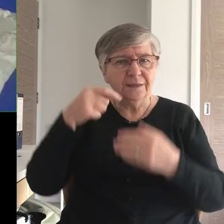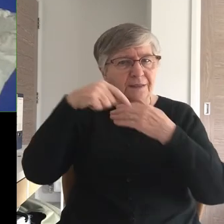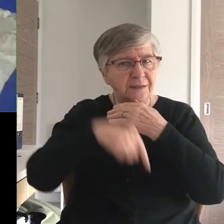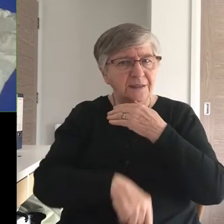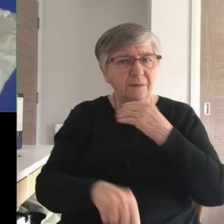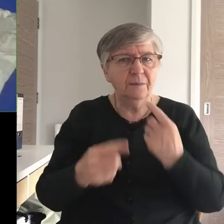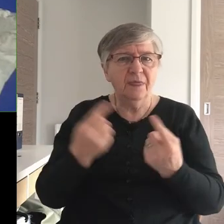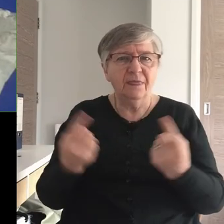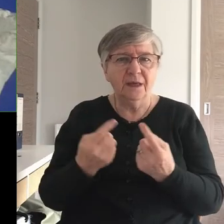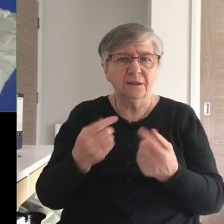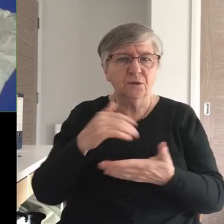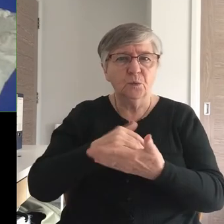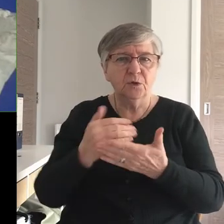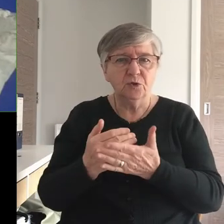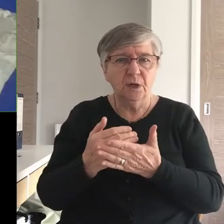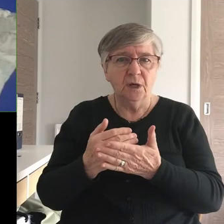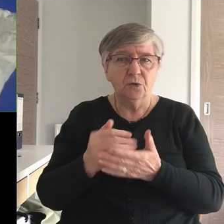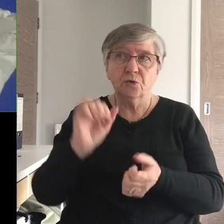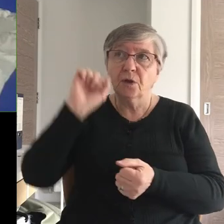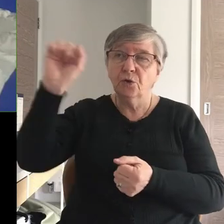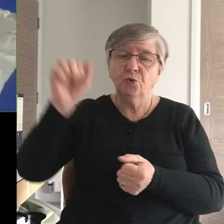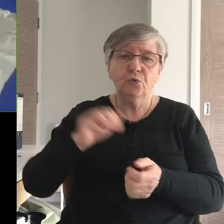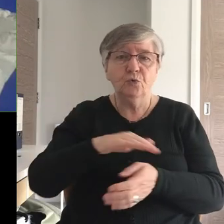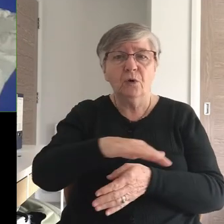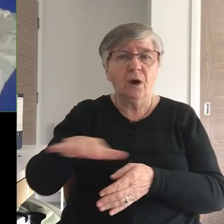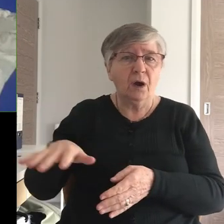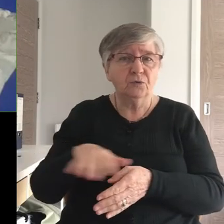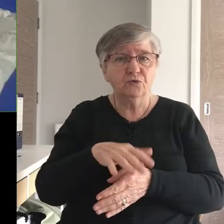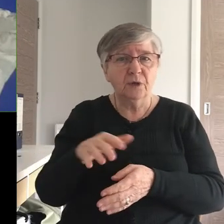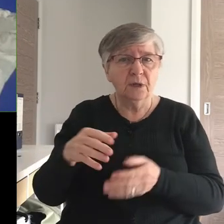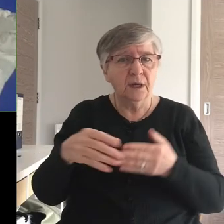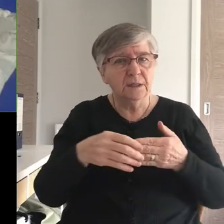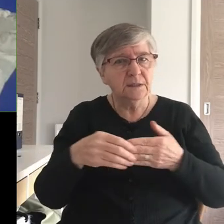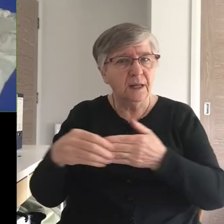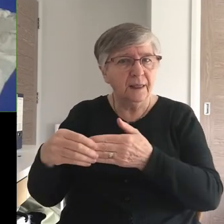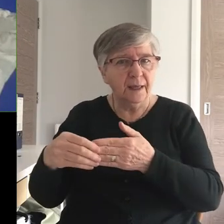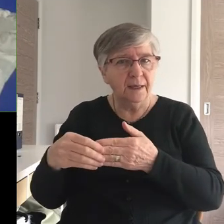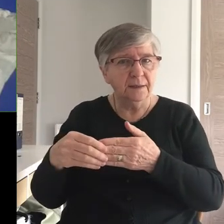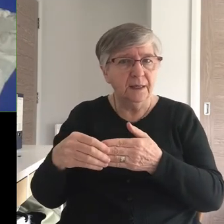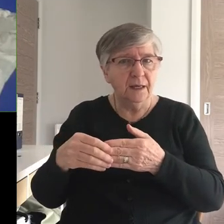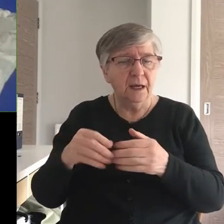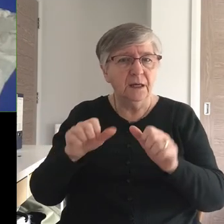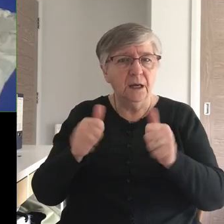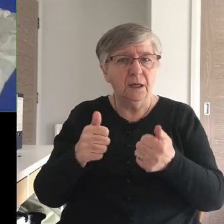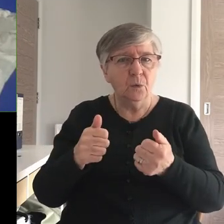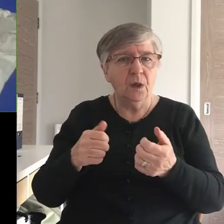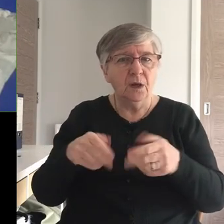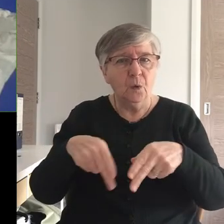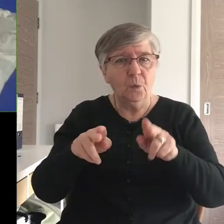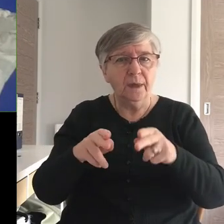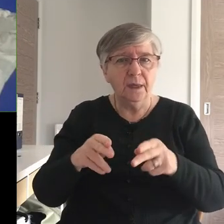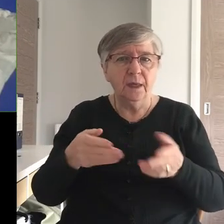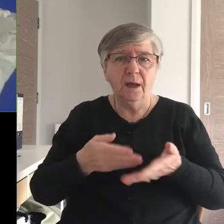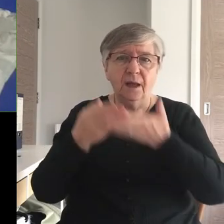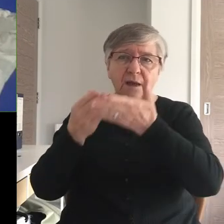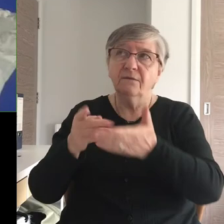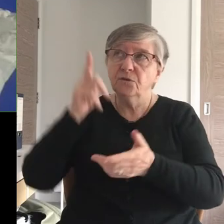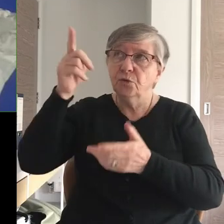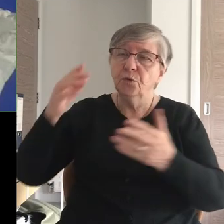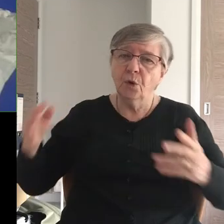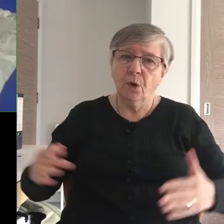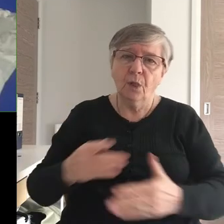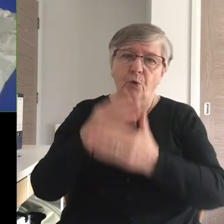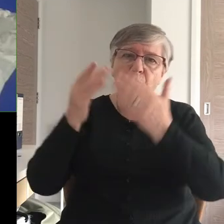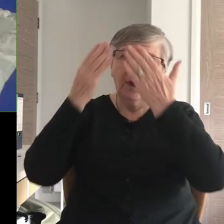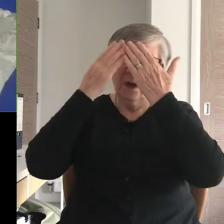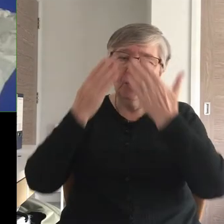so that your country is run in a way that will bring you glory and honor.